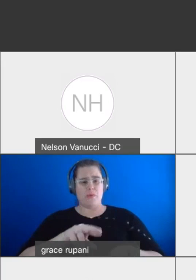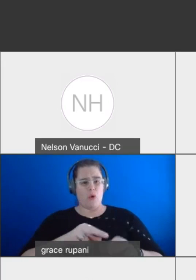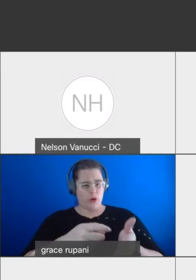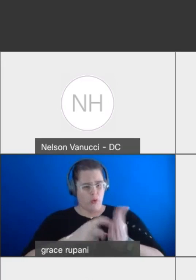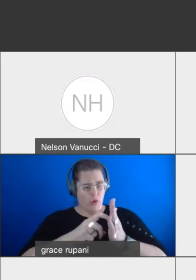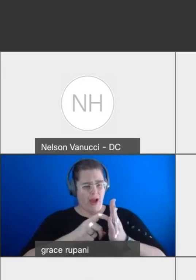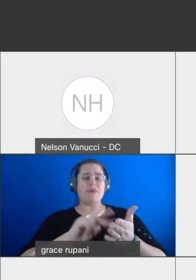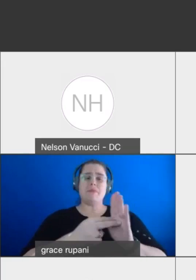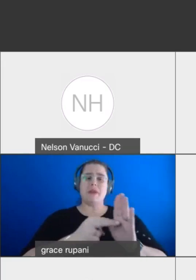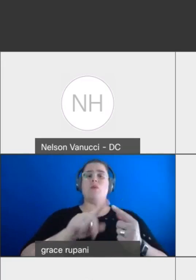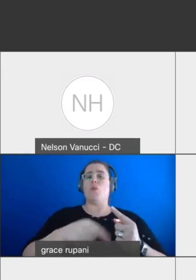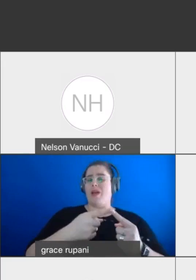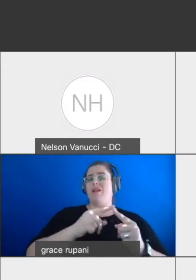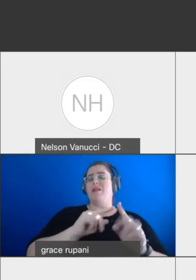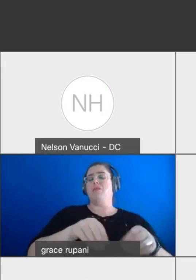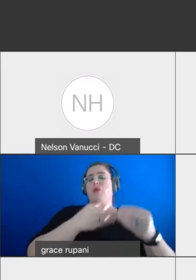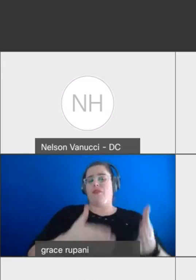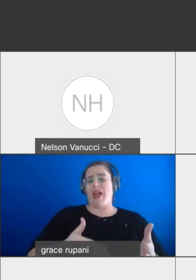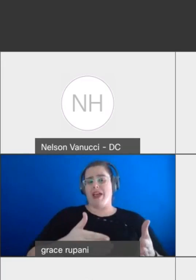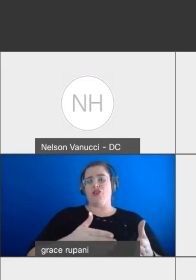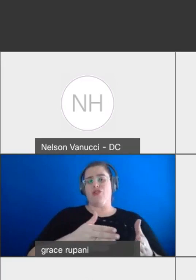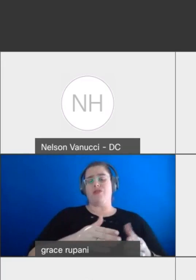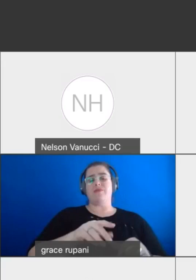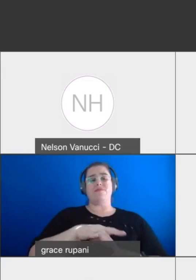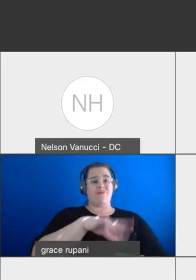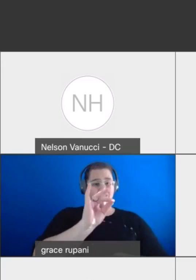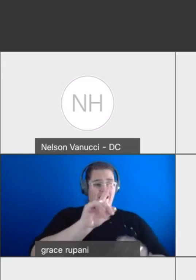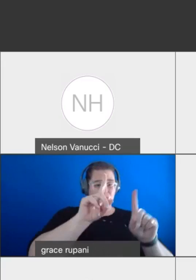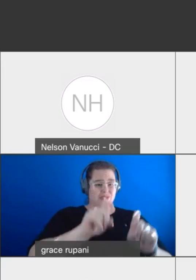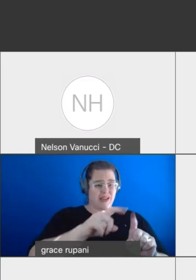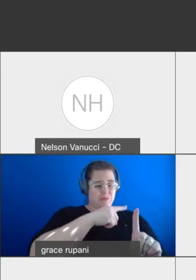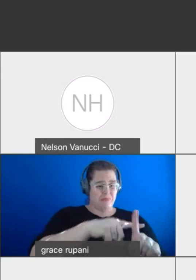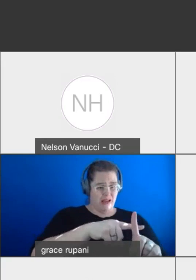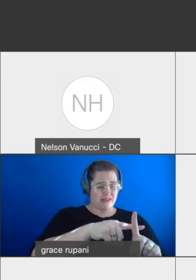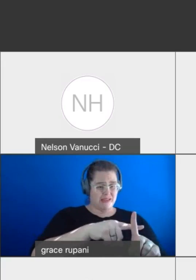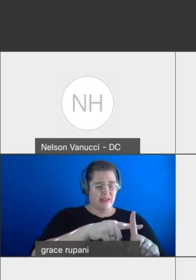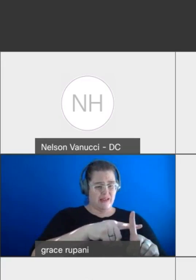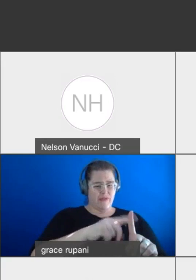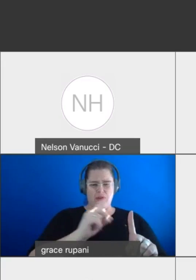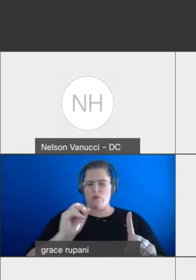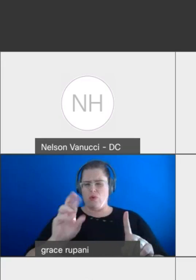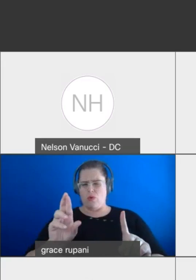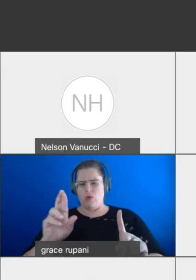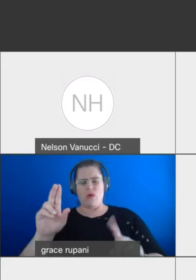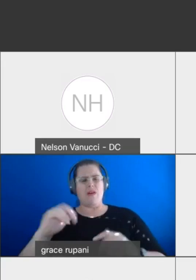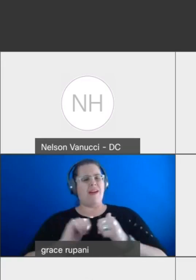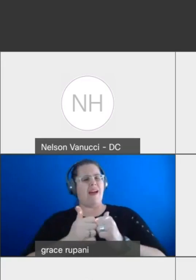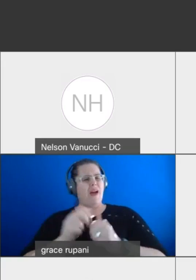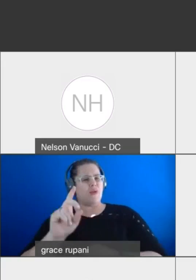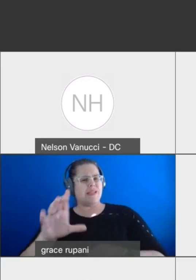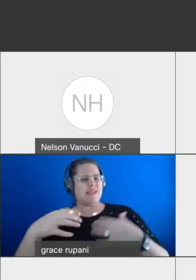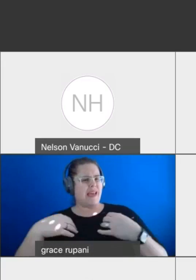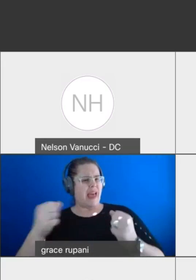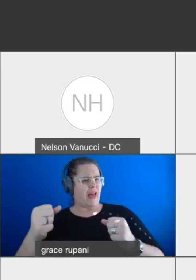or if it's a question about how DC Health does surveillance regarding COVID. So if some